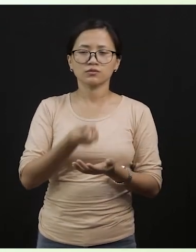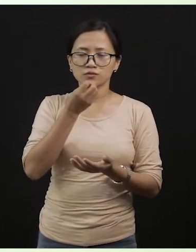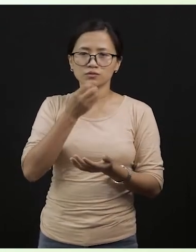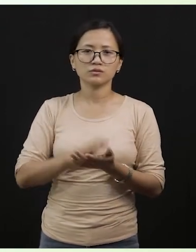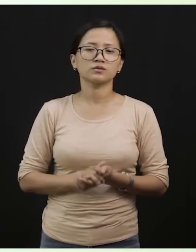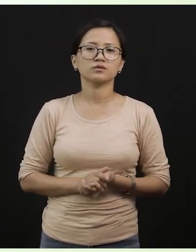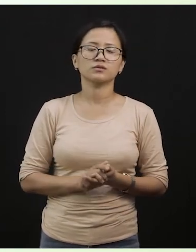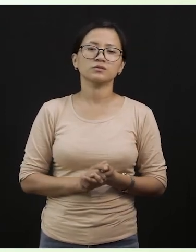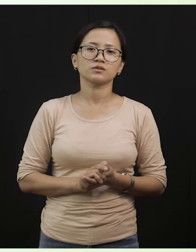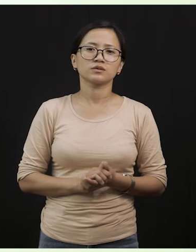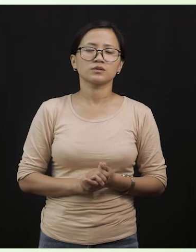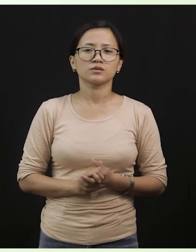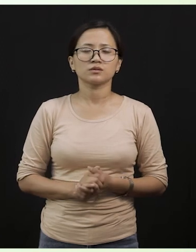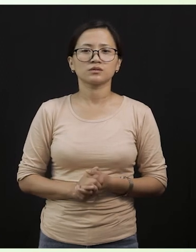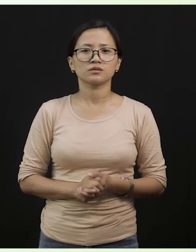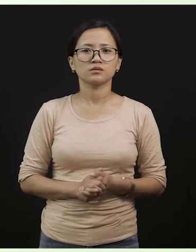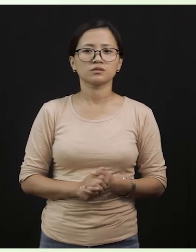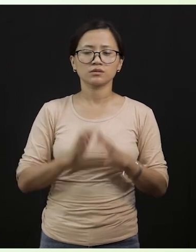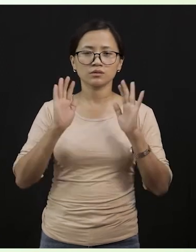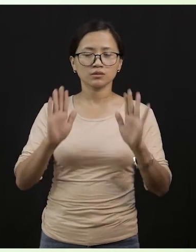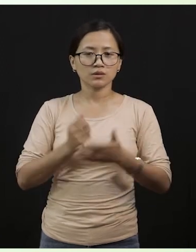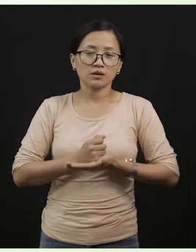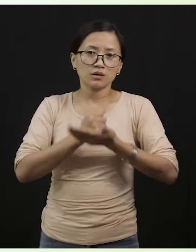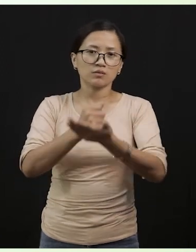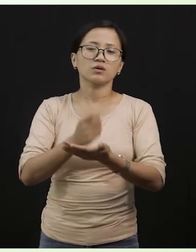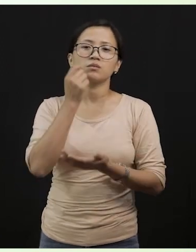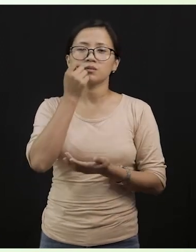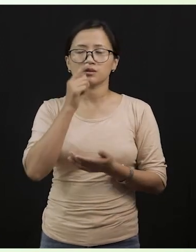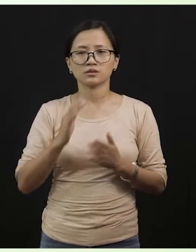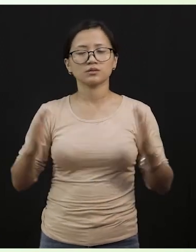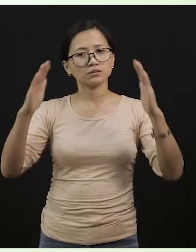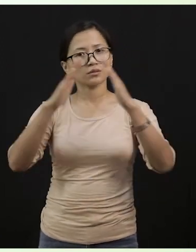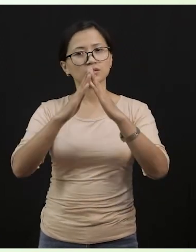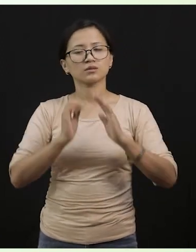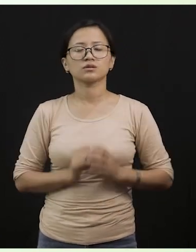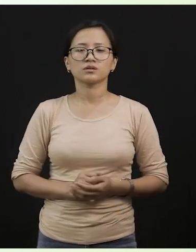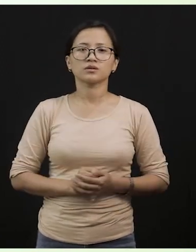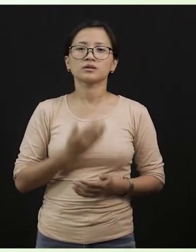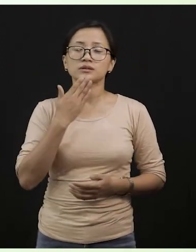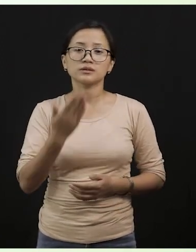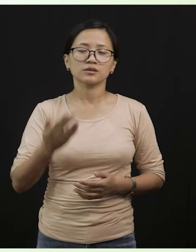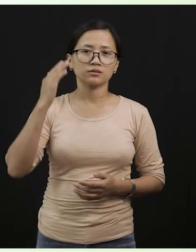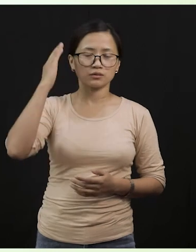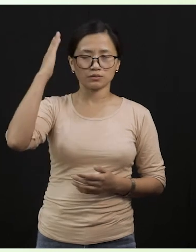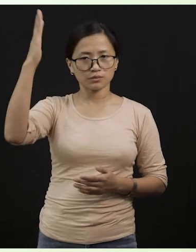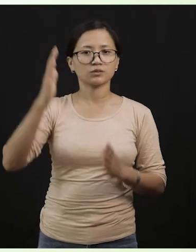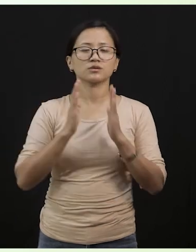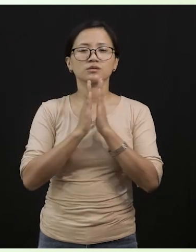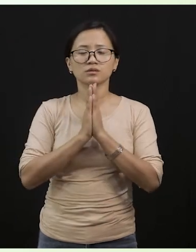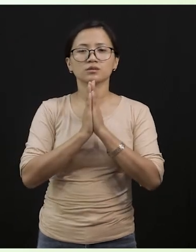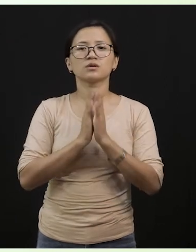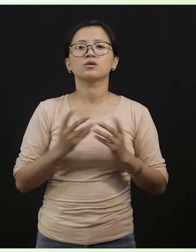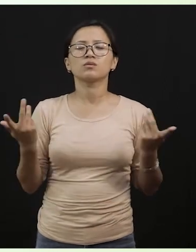friends, right? We have to share food with our friends. We have to help our parents at home. We also have to thank and pray to God